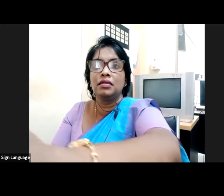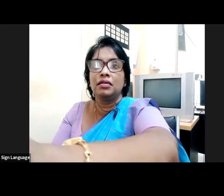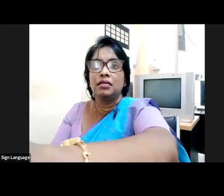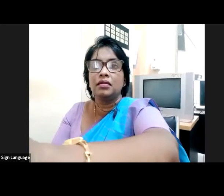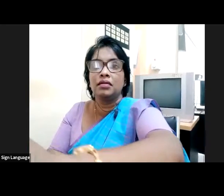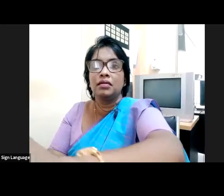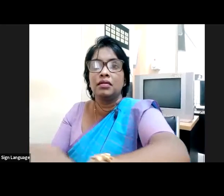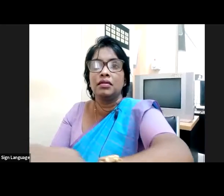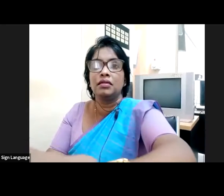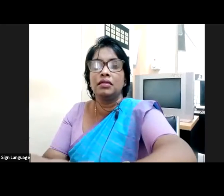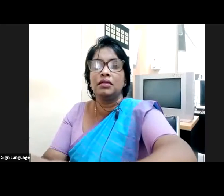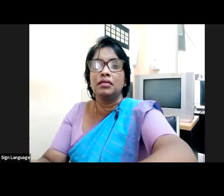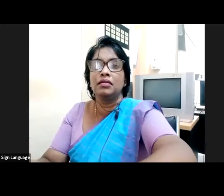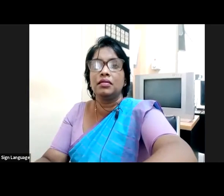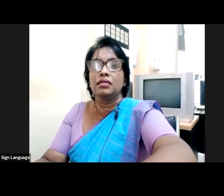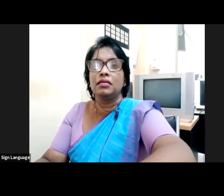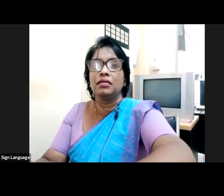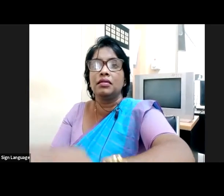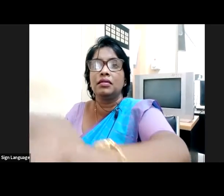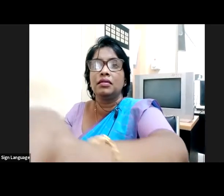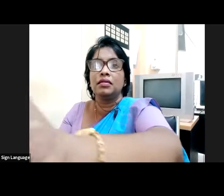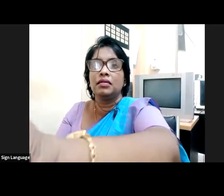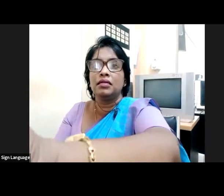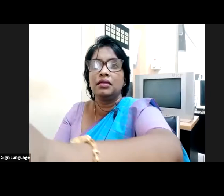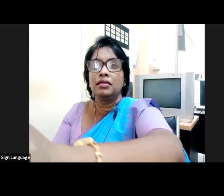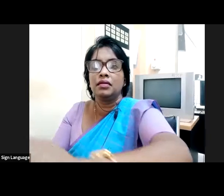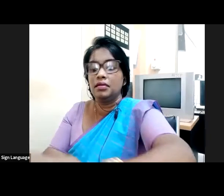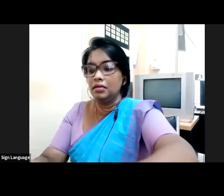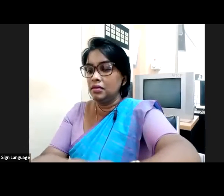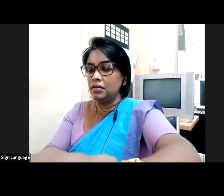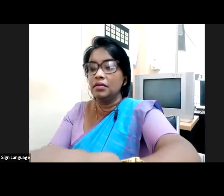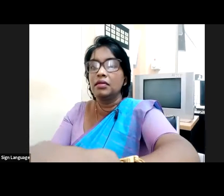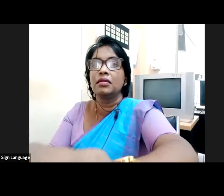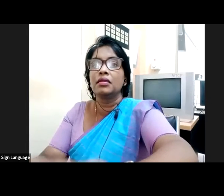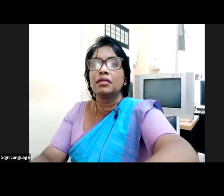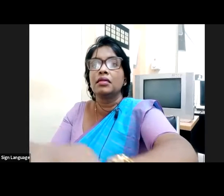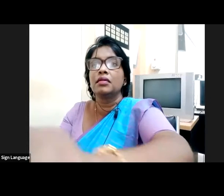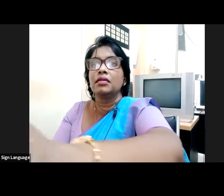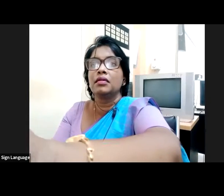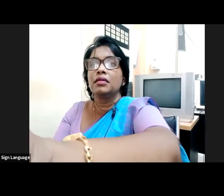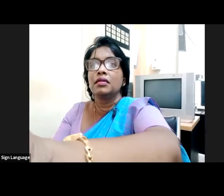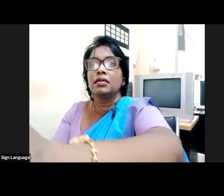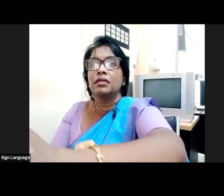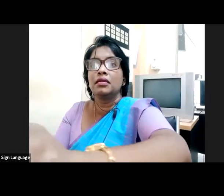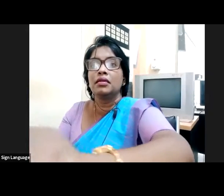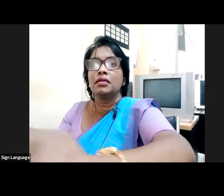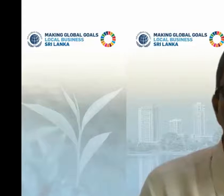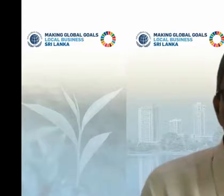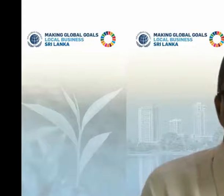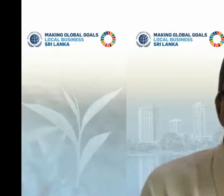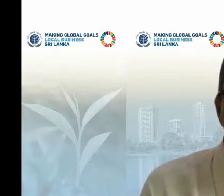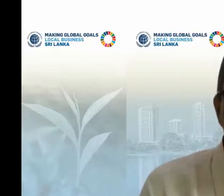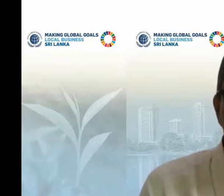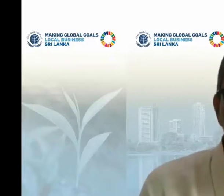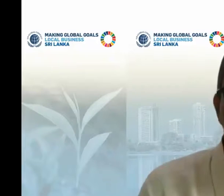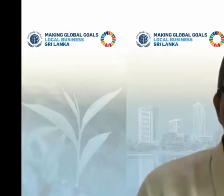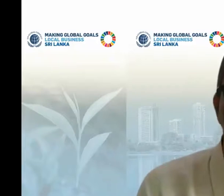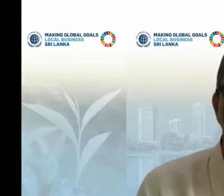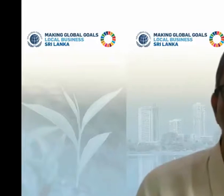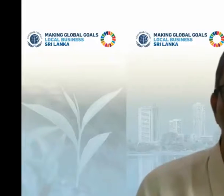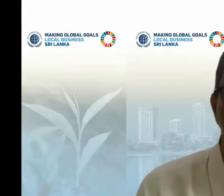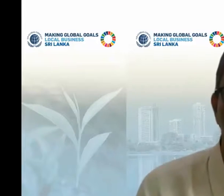So this continuous learning is becoming important. And as I said, I love to have the innovation spirit